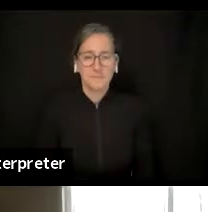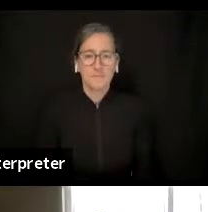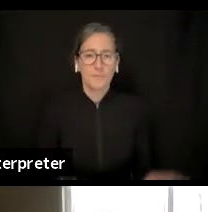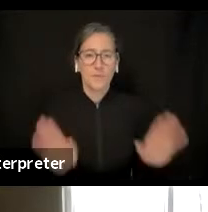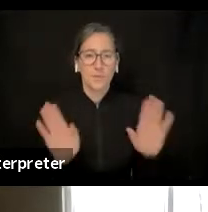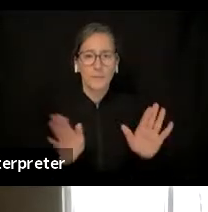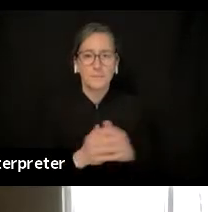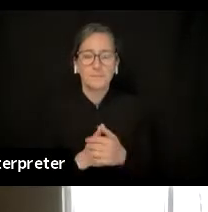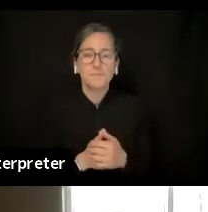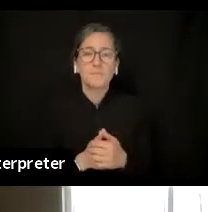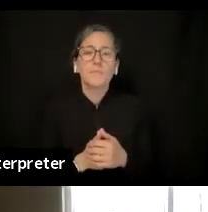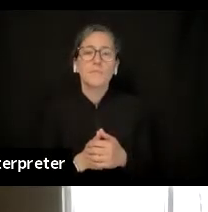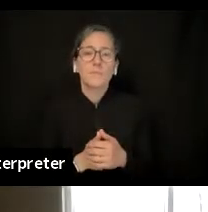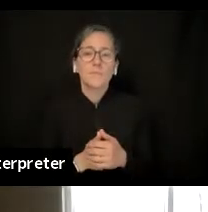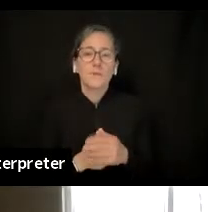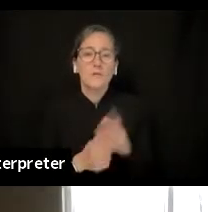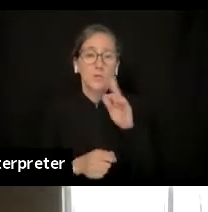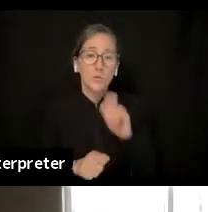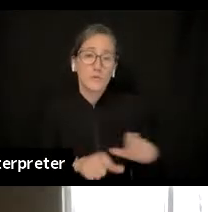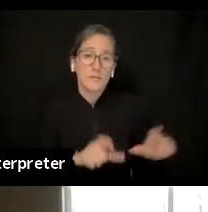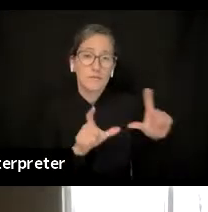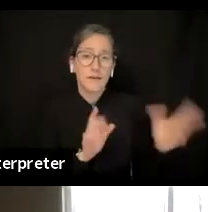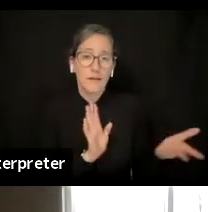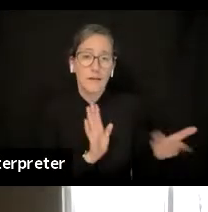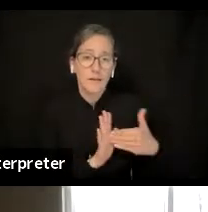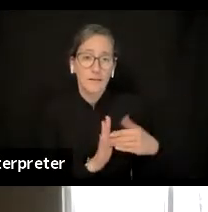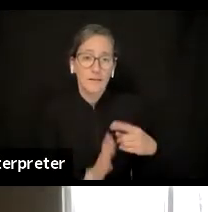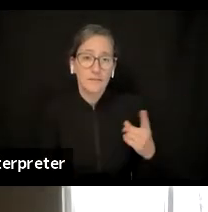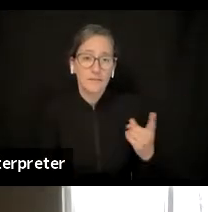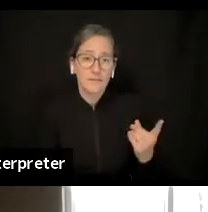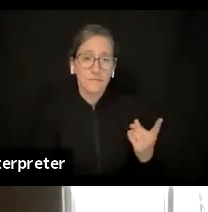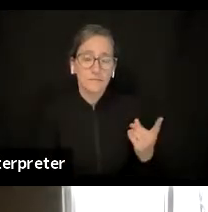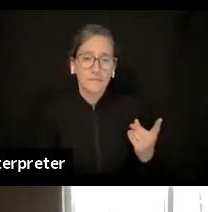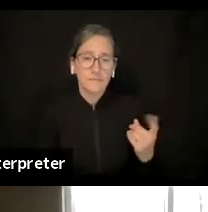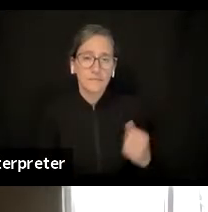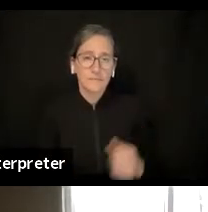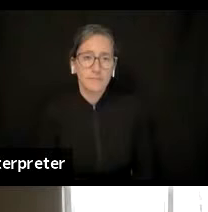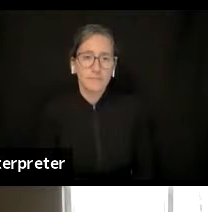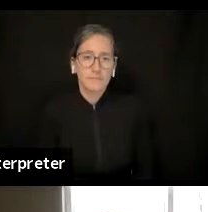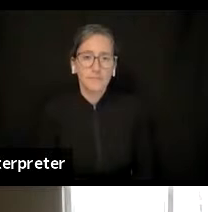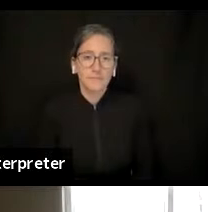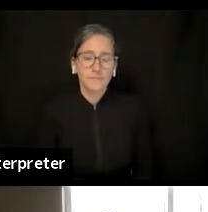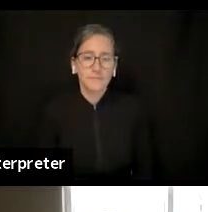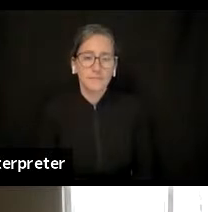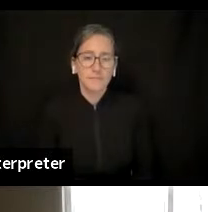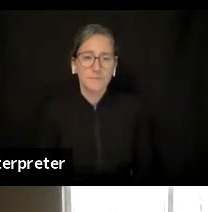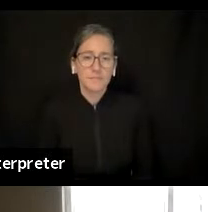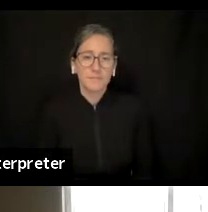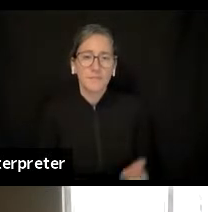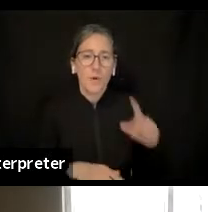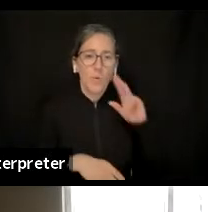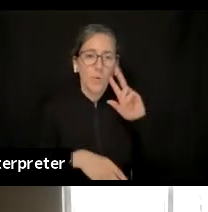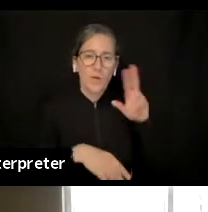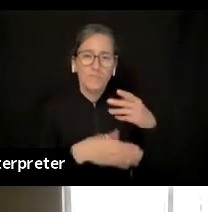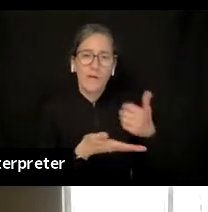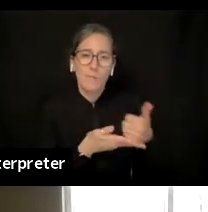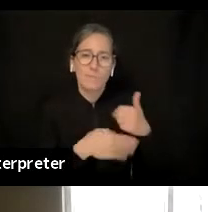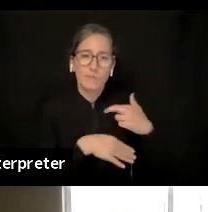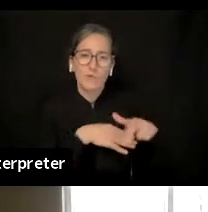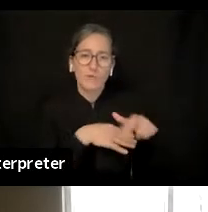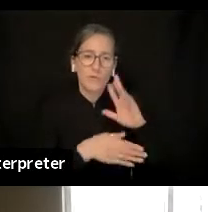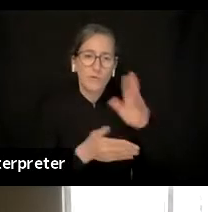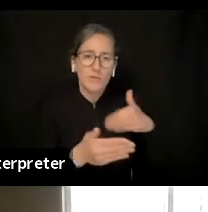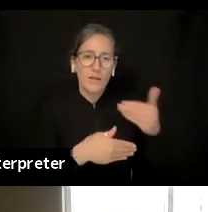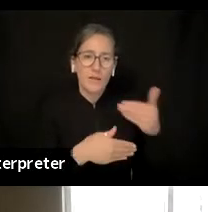So we'll bring back up the slide deck as reference for our next part of the agenda.